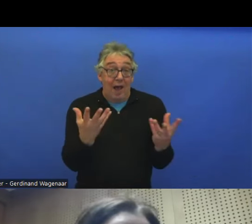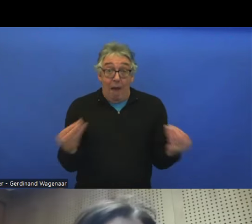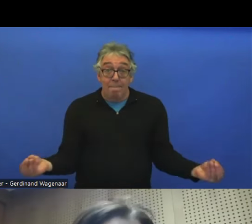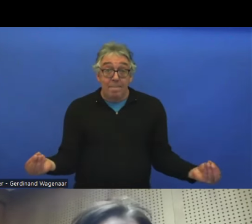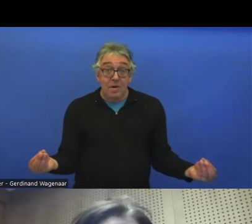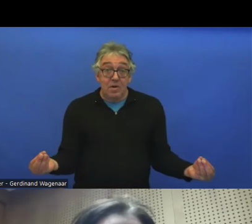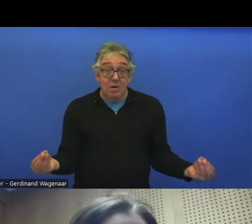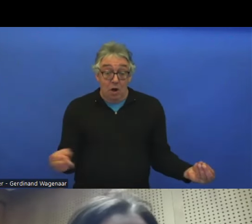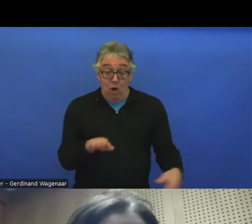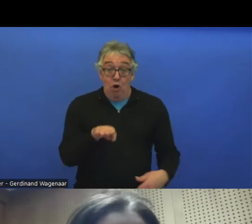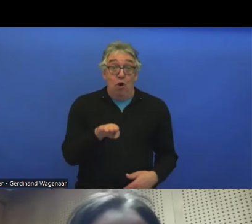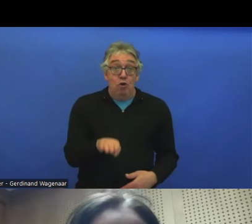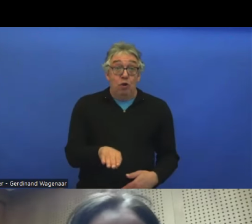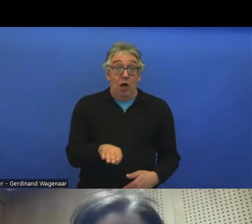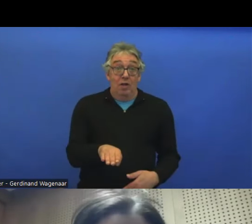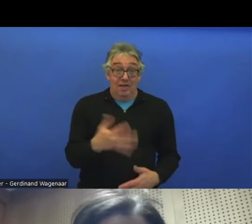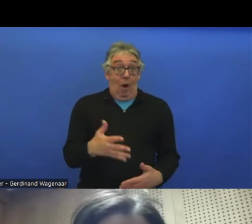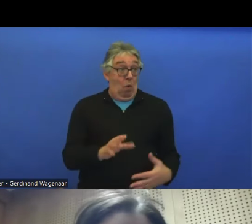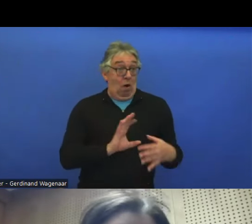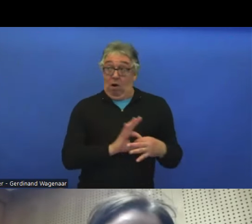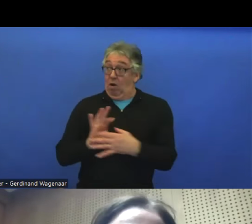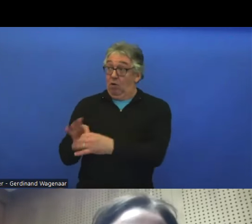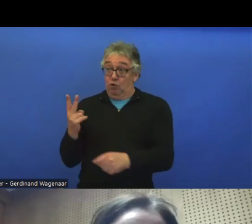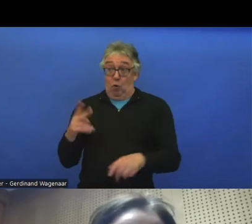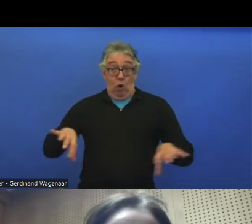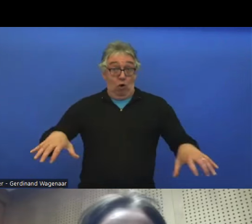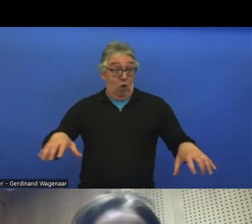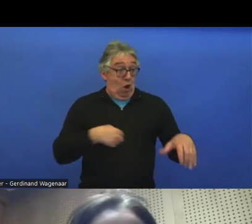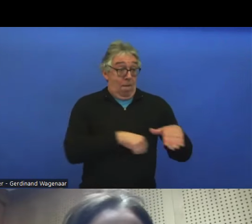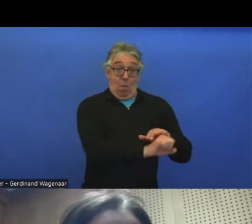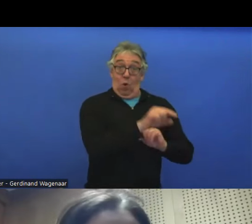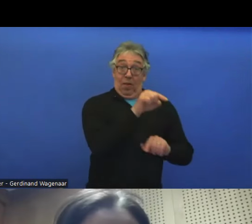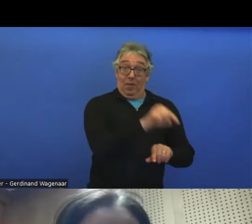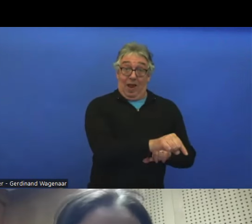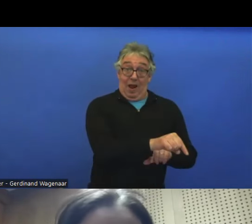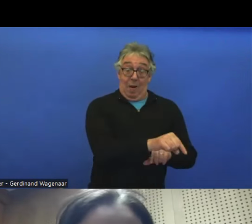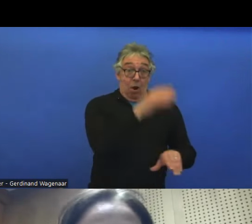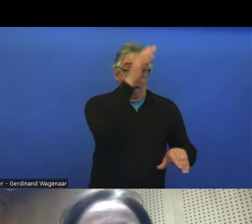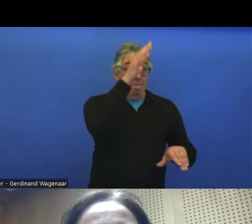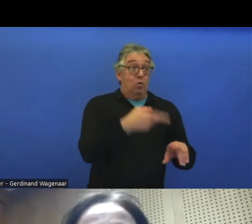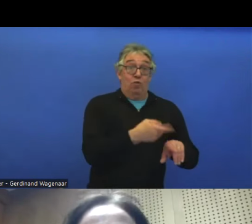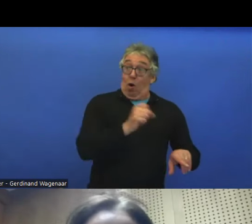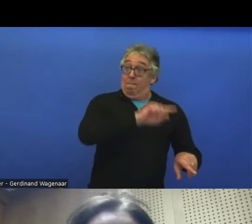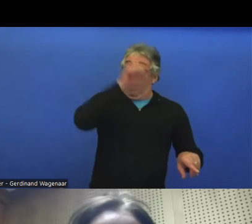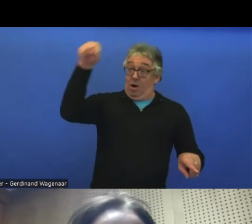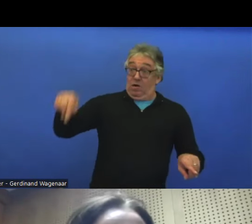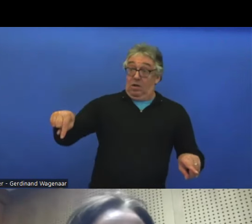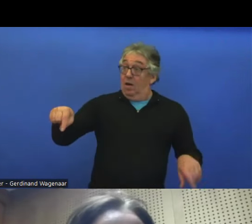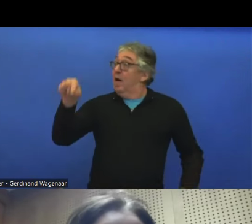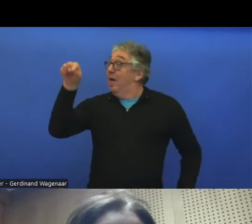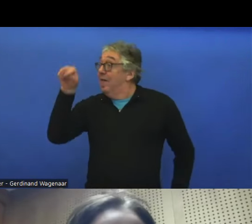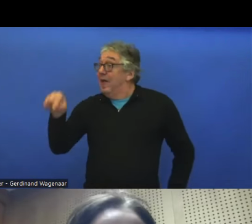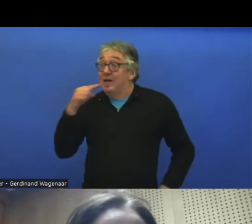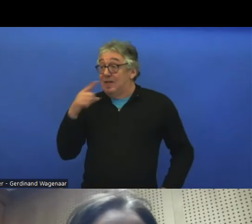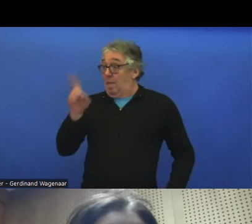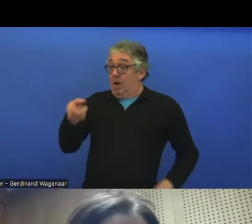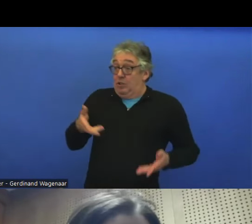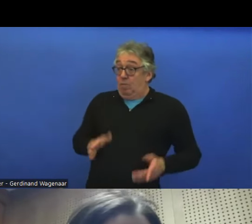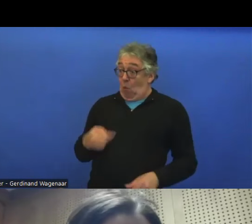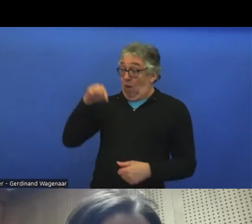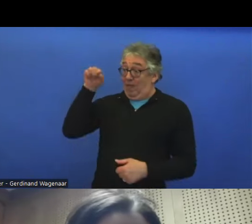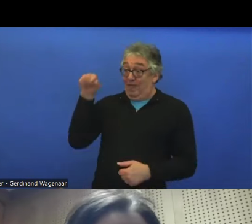supposedly has links to 2 countries, because the child was born in one country but has parents from another country. But because of the nationality